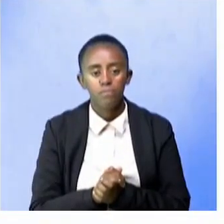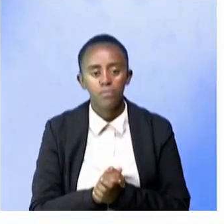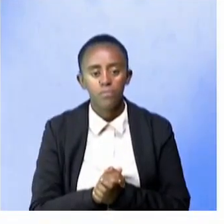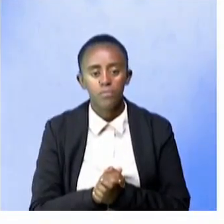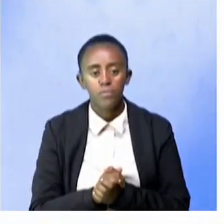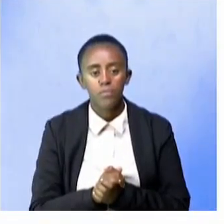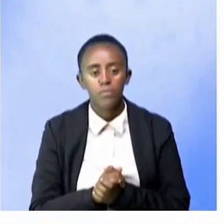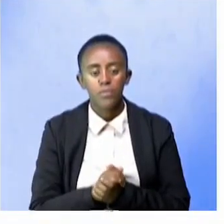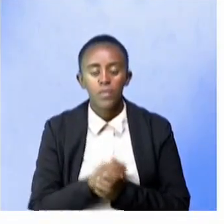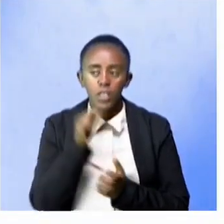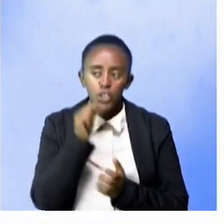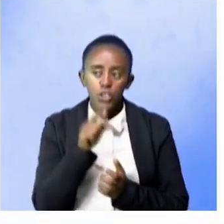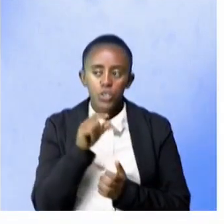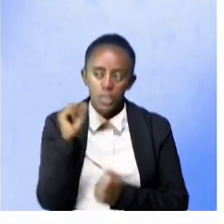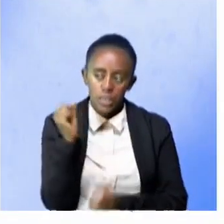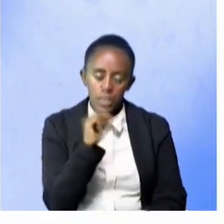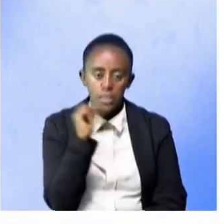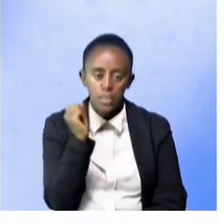She sings